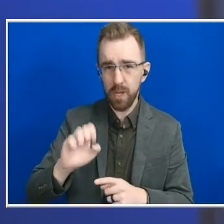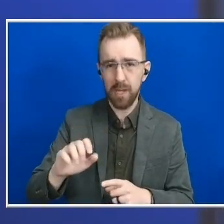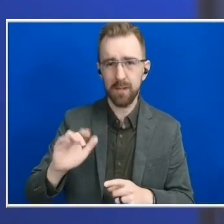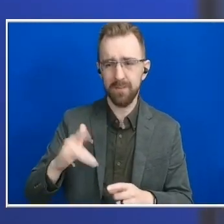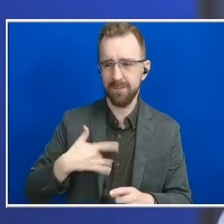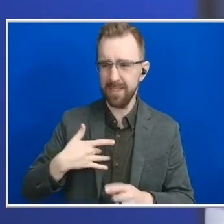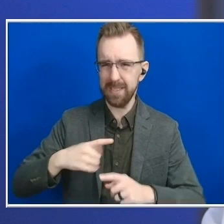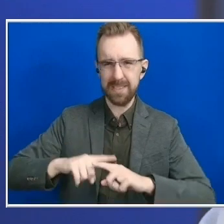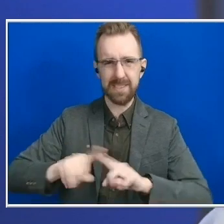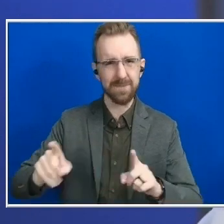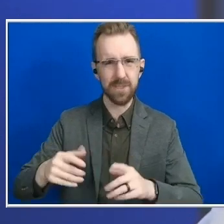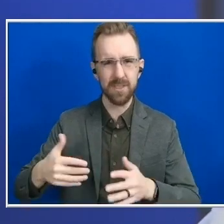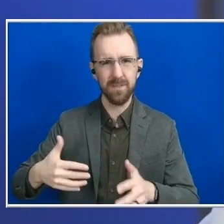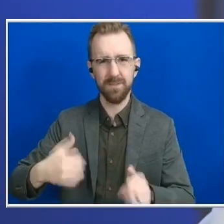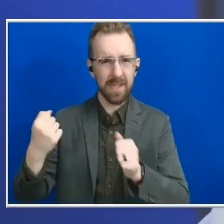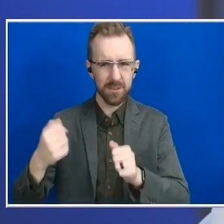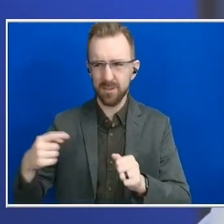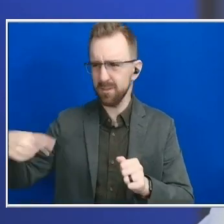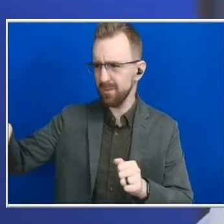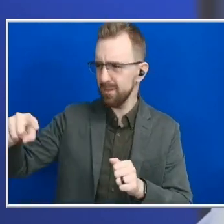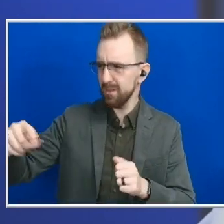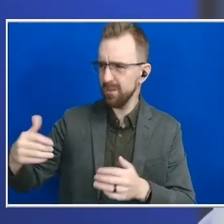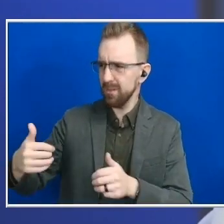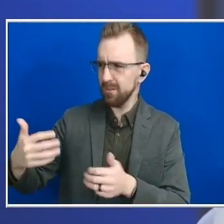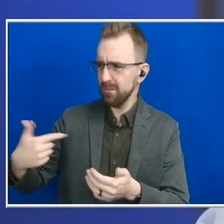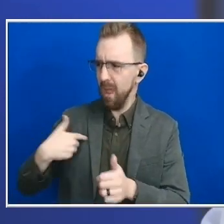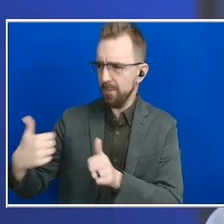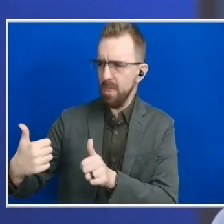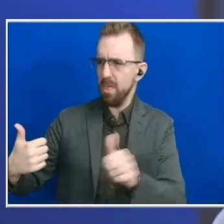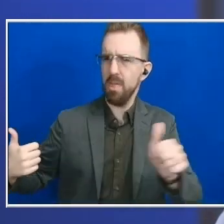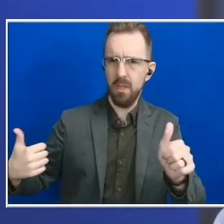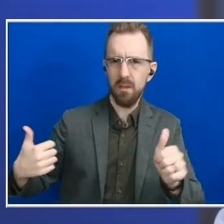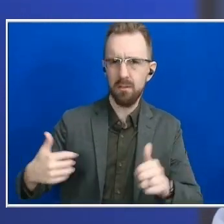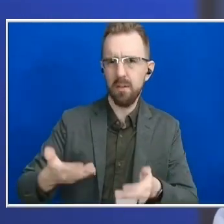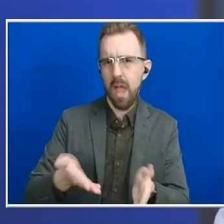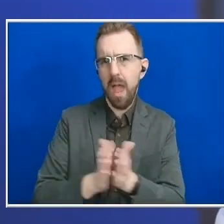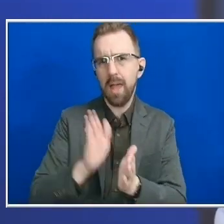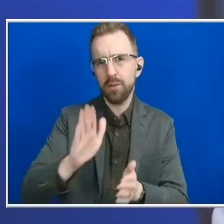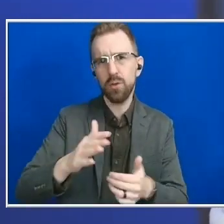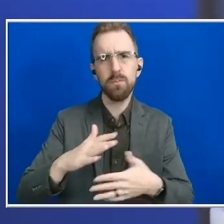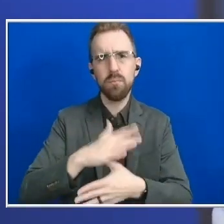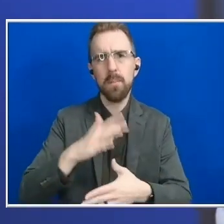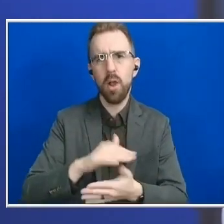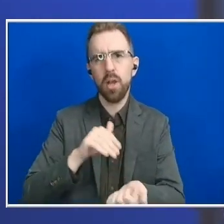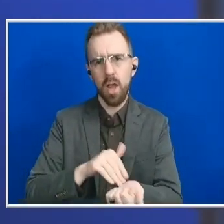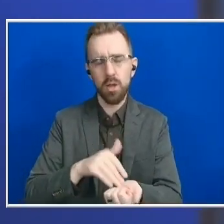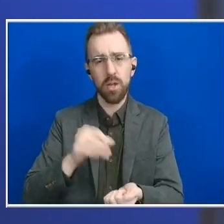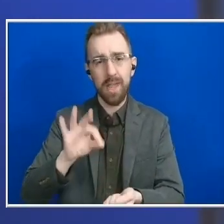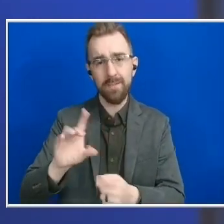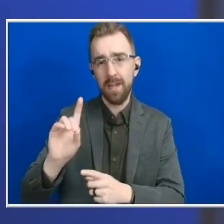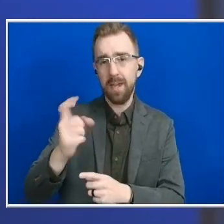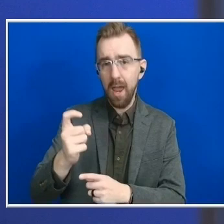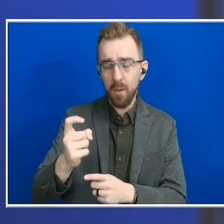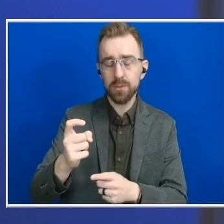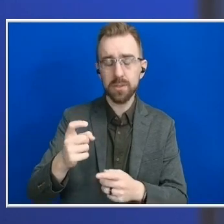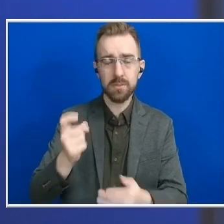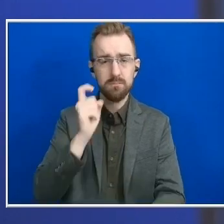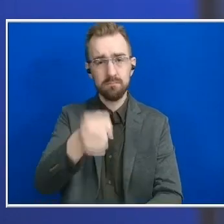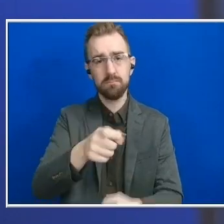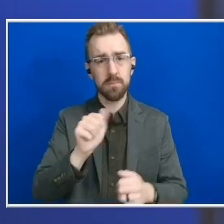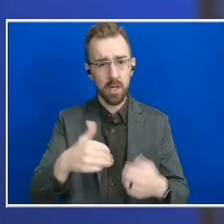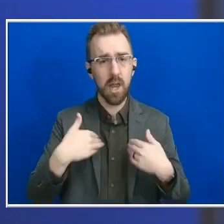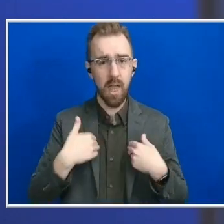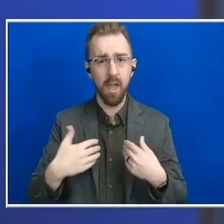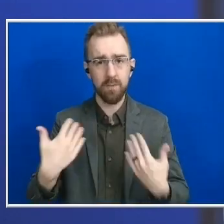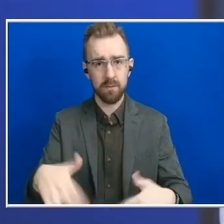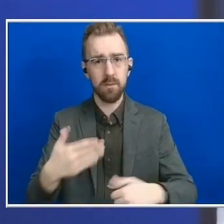your peers, raise the question with your primary doctor, because if the diagnosis is made, you can have very meaningful improvement in your quality of